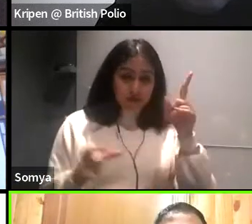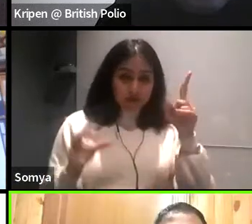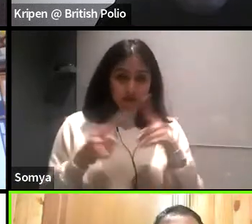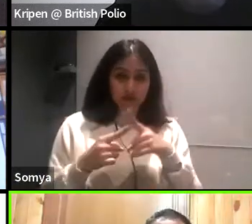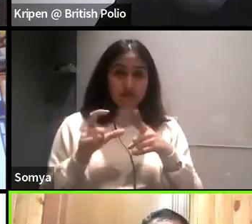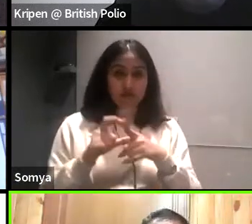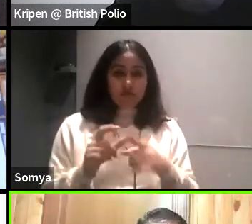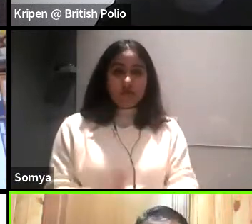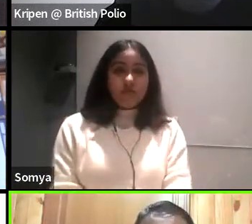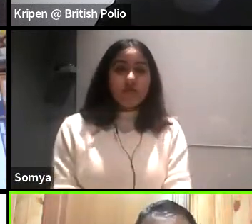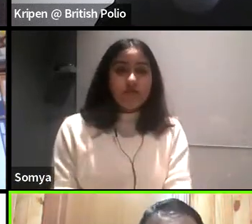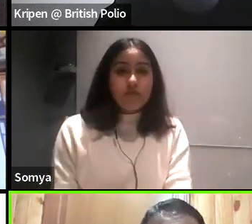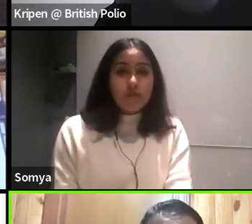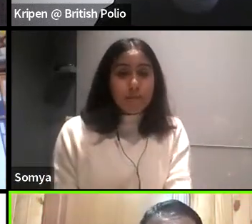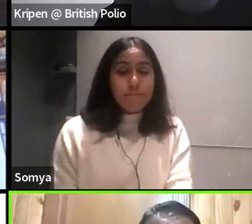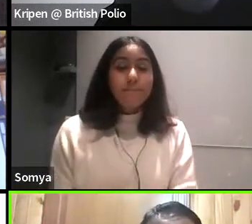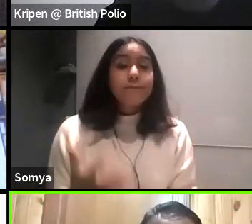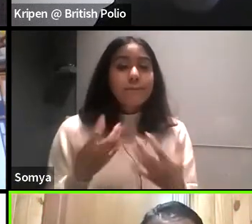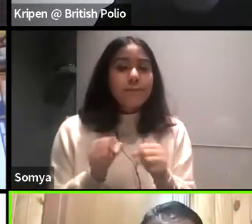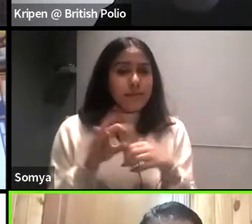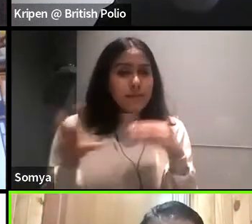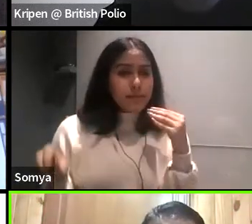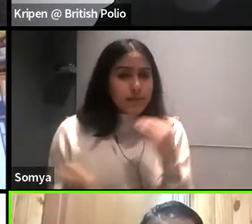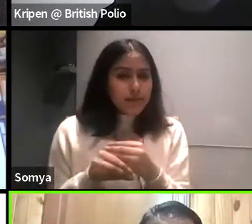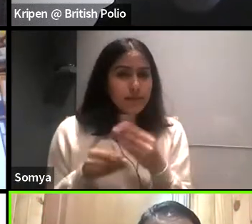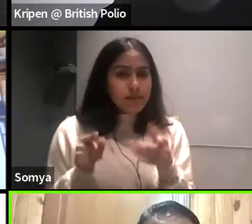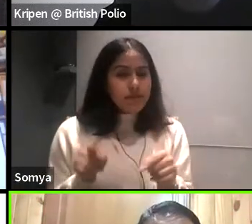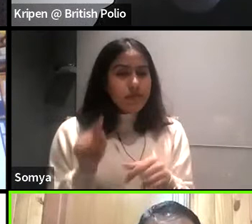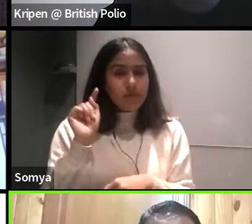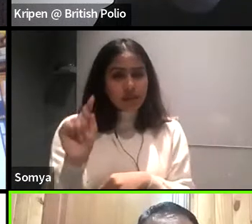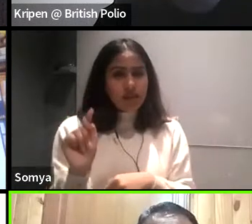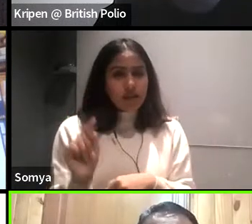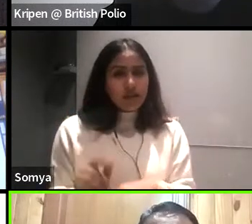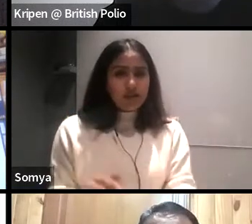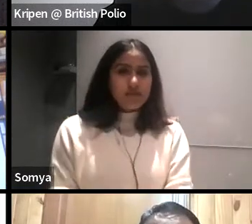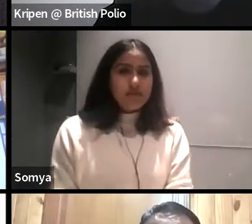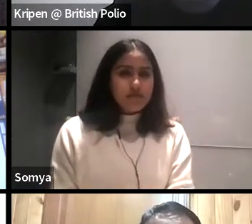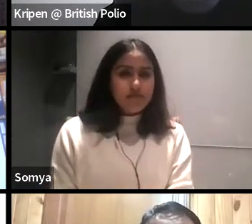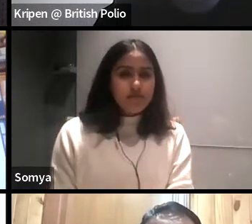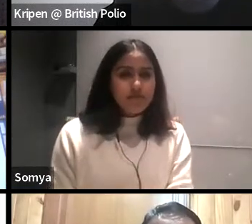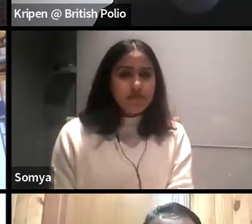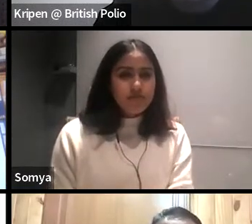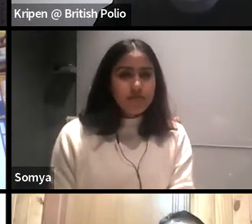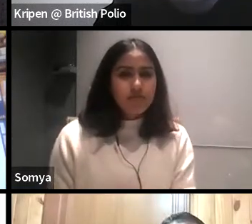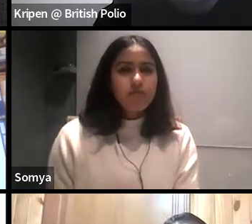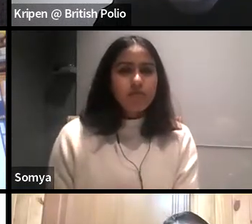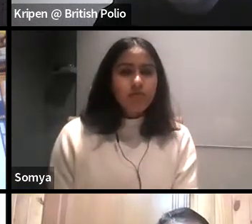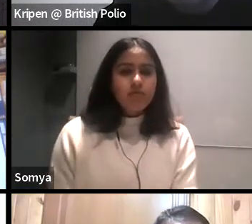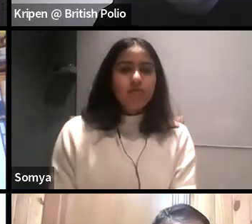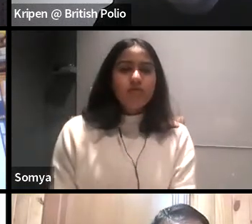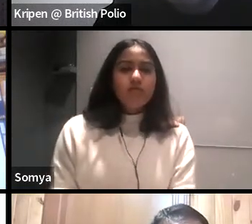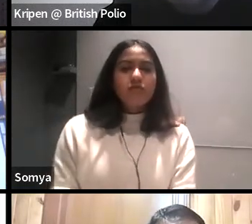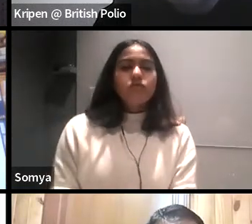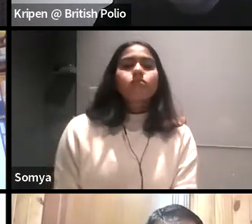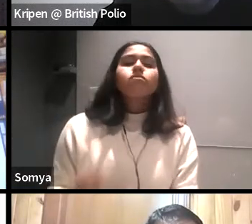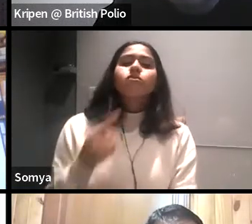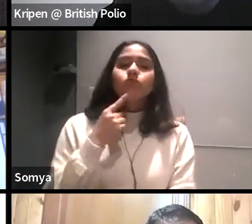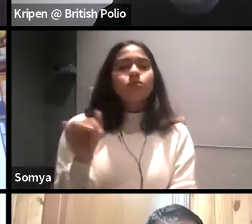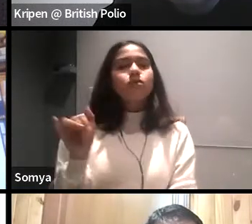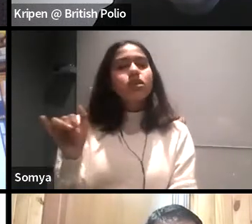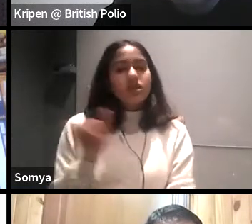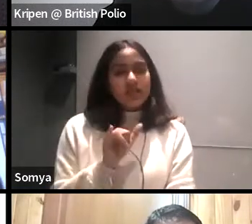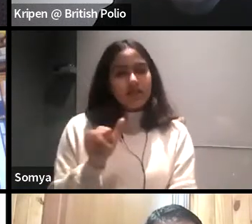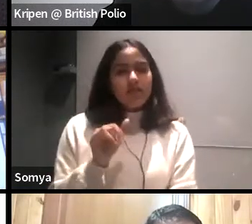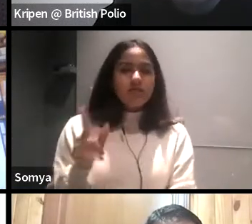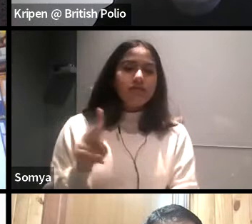Thank you, Revati. Deanne, do you want to add anything onto this point, please? Yes, thank you. I was going to say something similar to